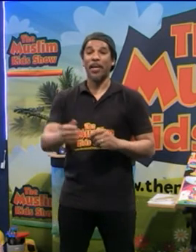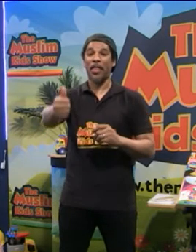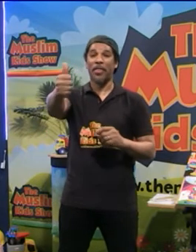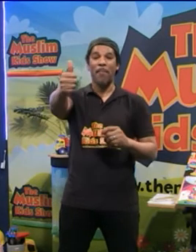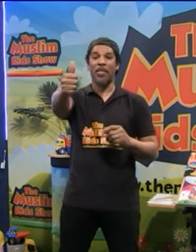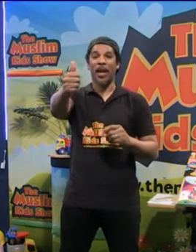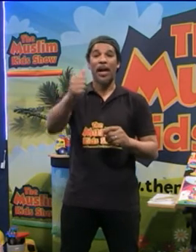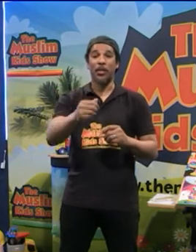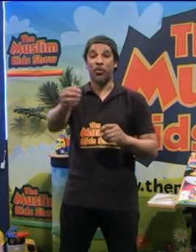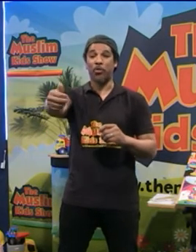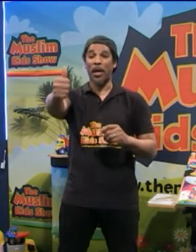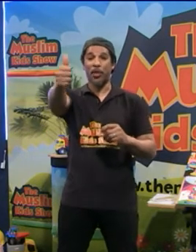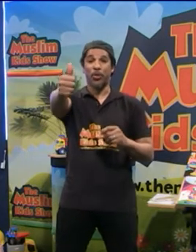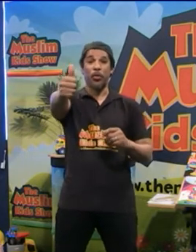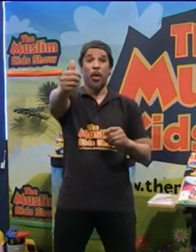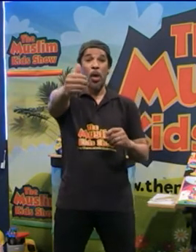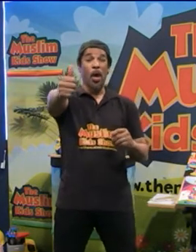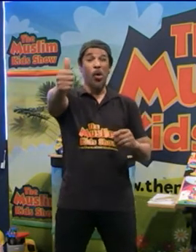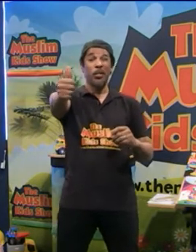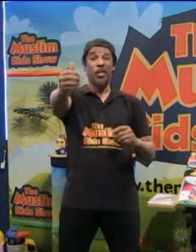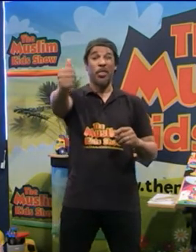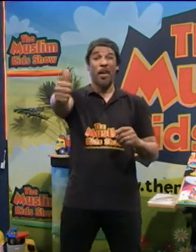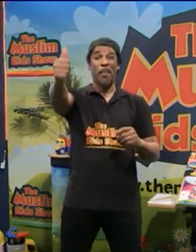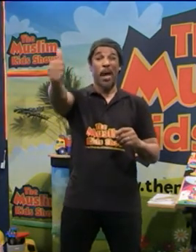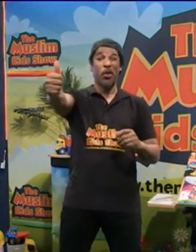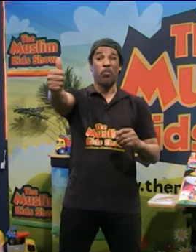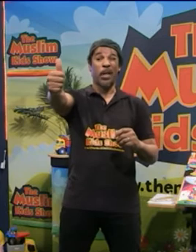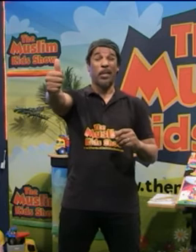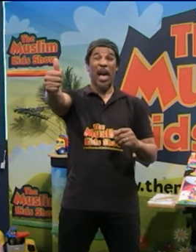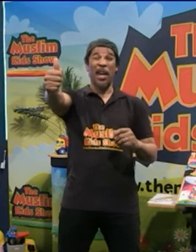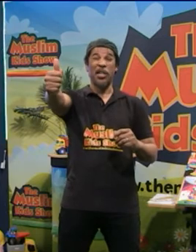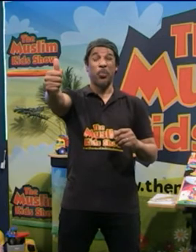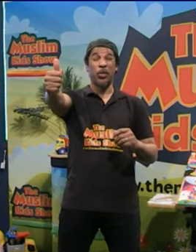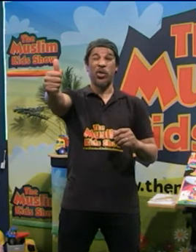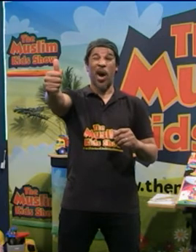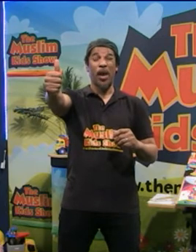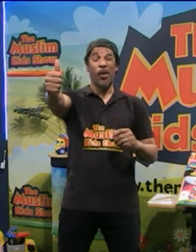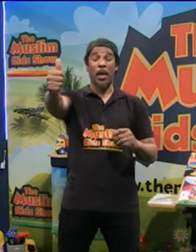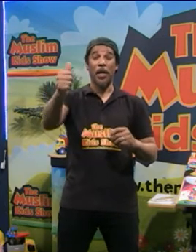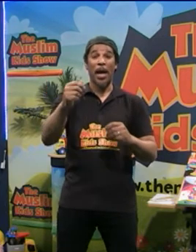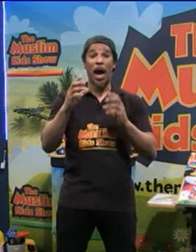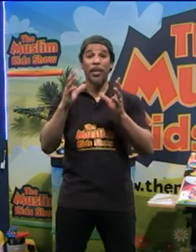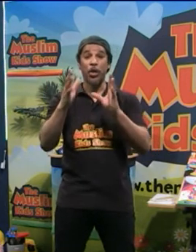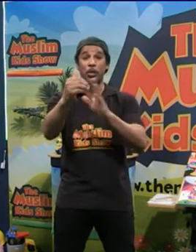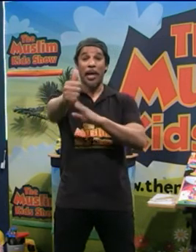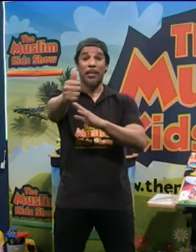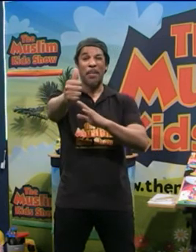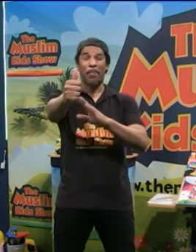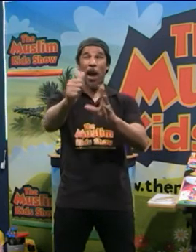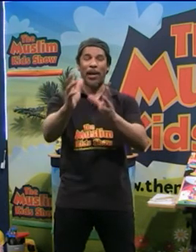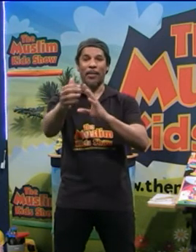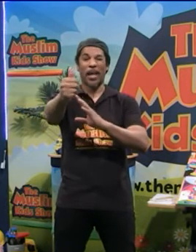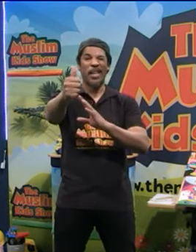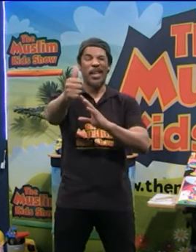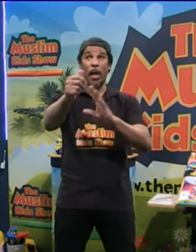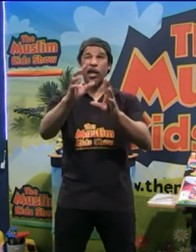talked about that thumb thing, I actually, we tried it in the studio, holding your thumb up at an object and then switching your eye around, and then how they use that same